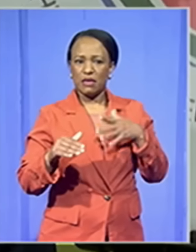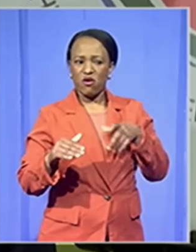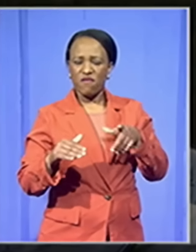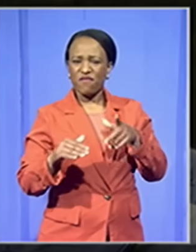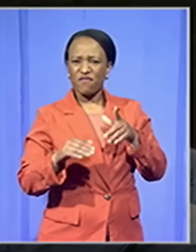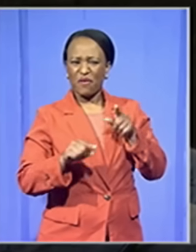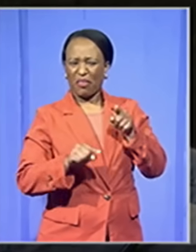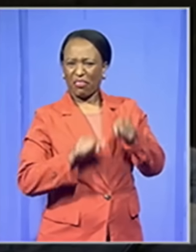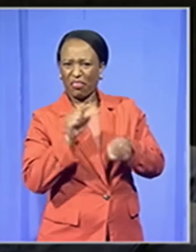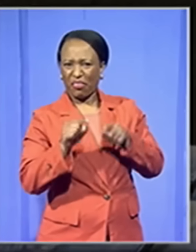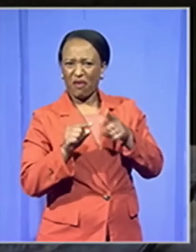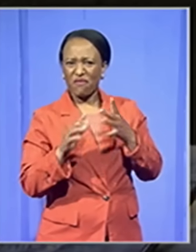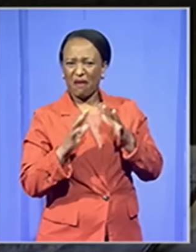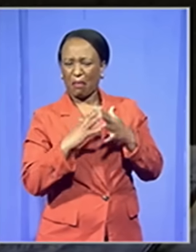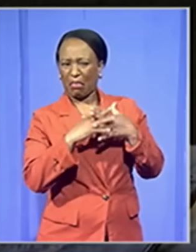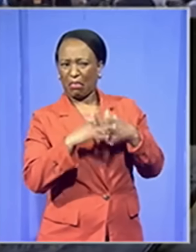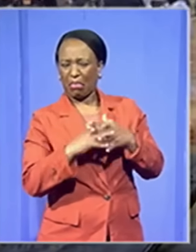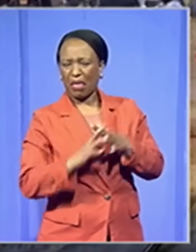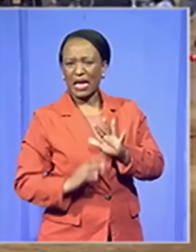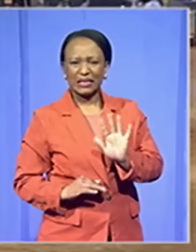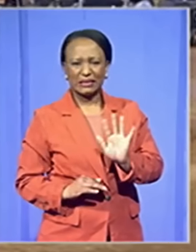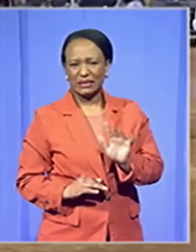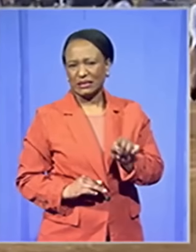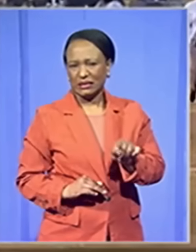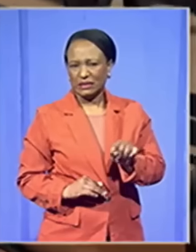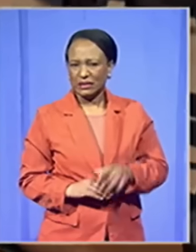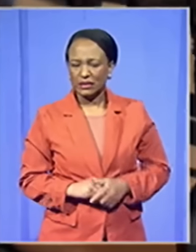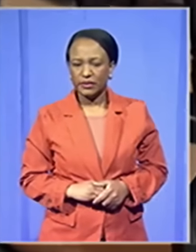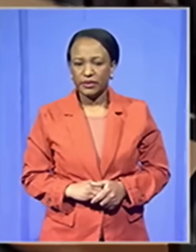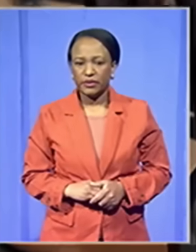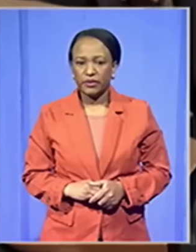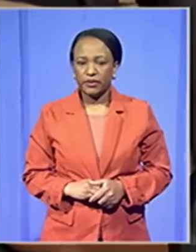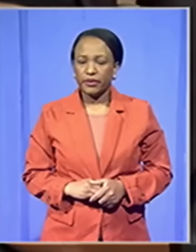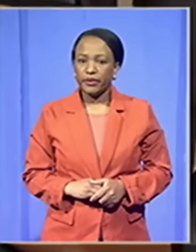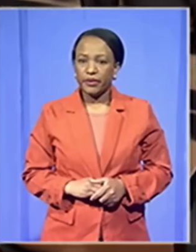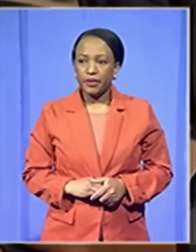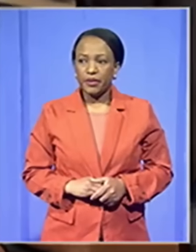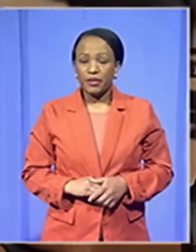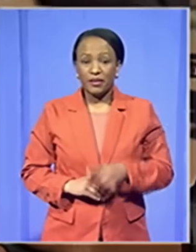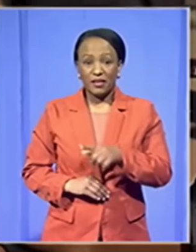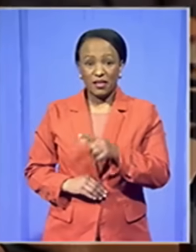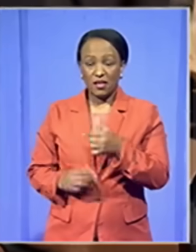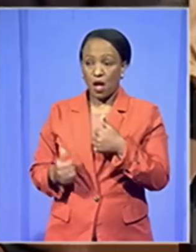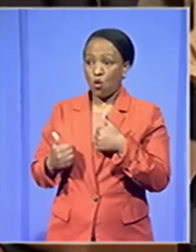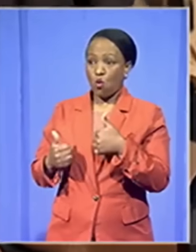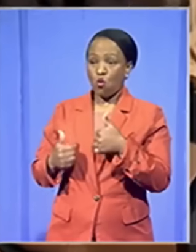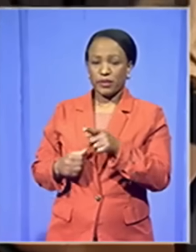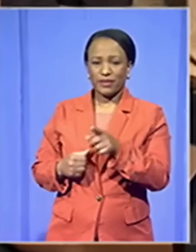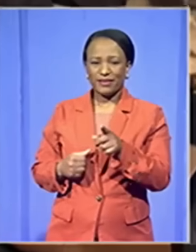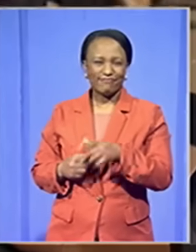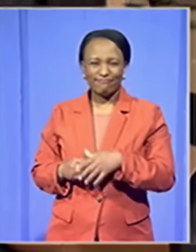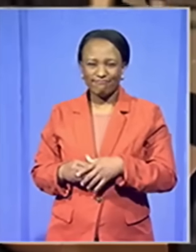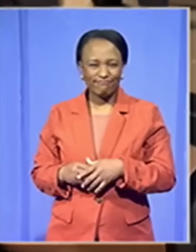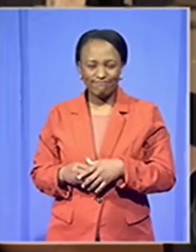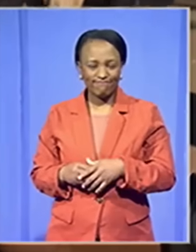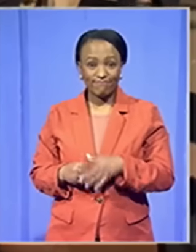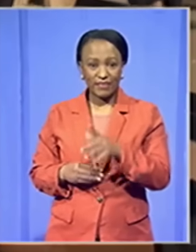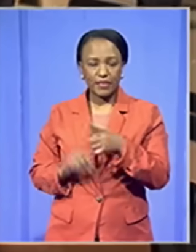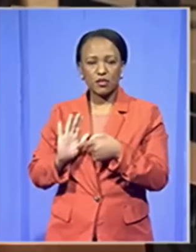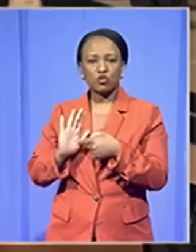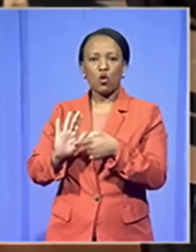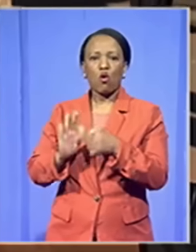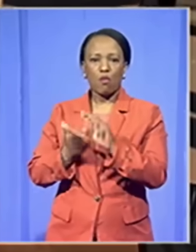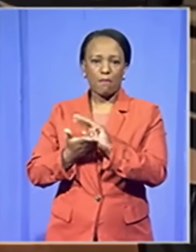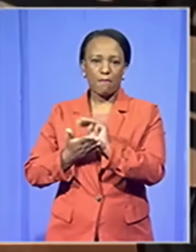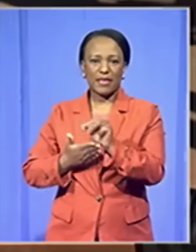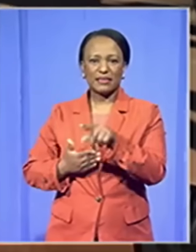dipalangwang. I think it definitely is not a good look. It almost sends a message that